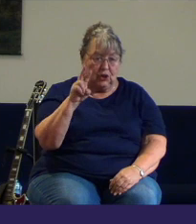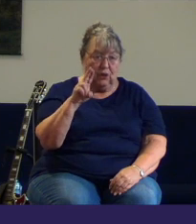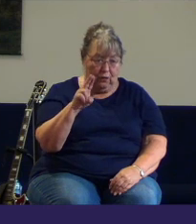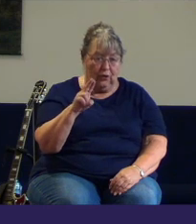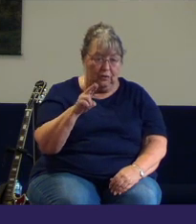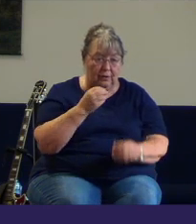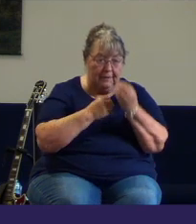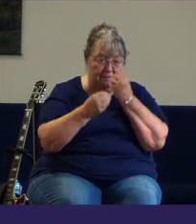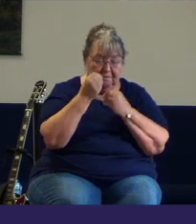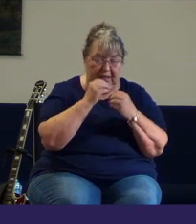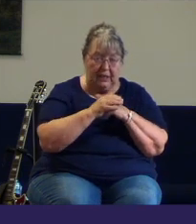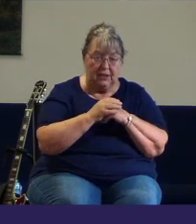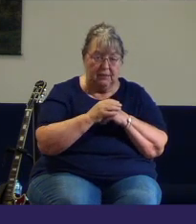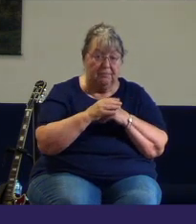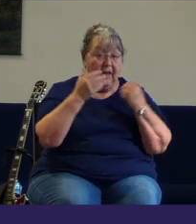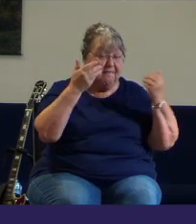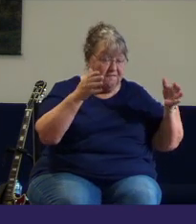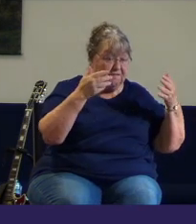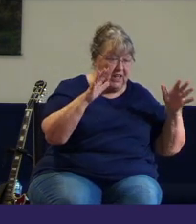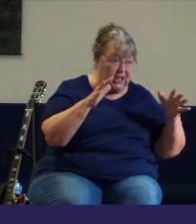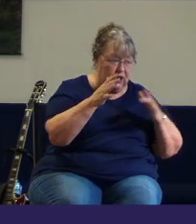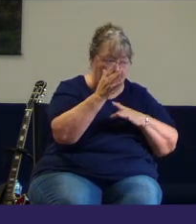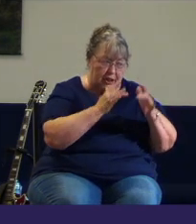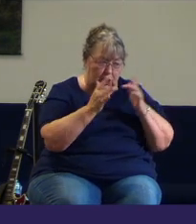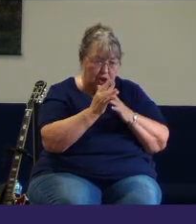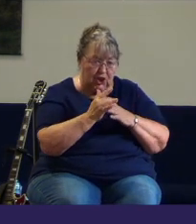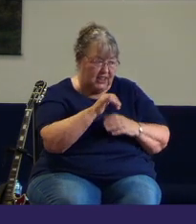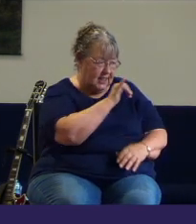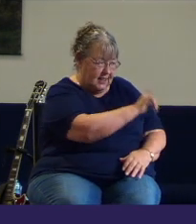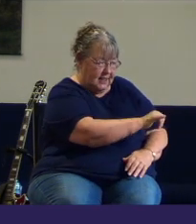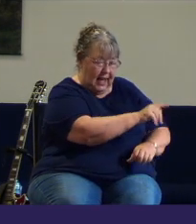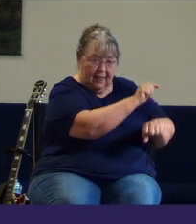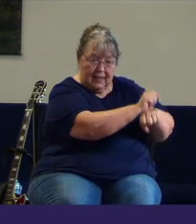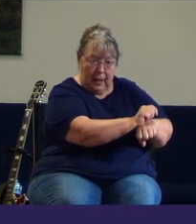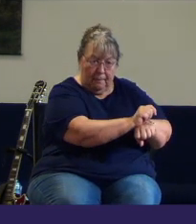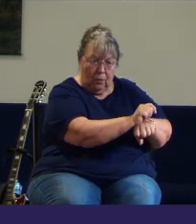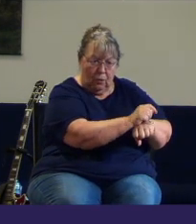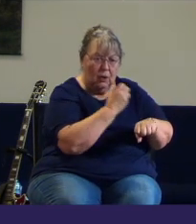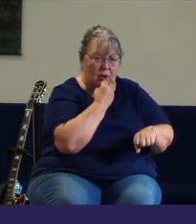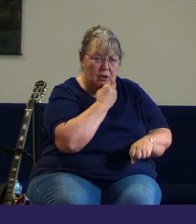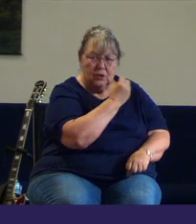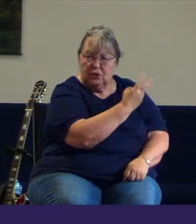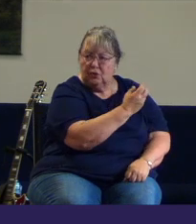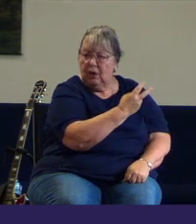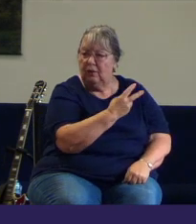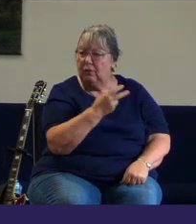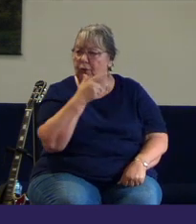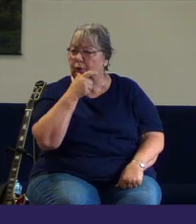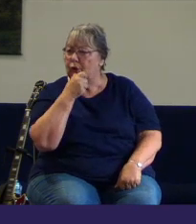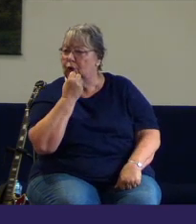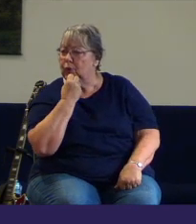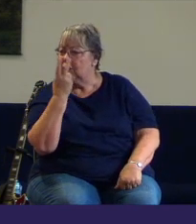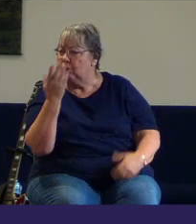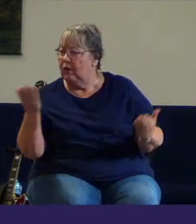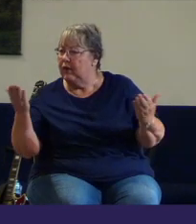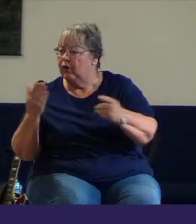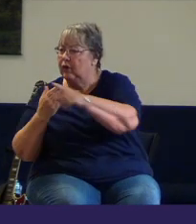over, Jesus stays in the temple, 12 years old. Anybody here 12 years old? How